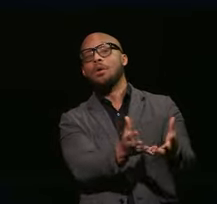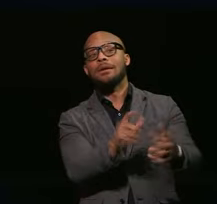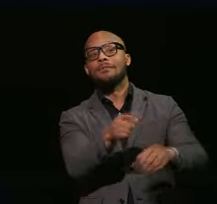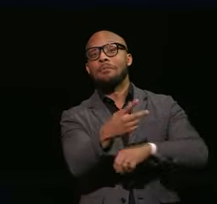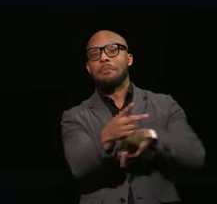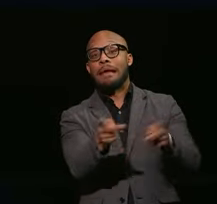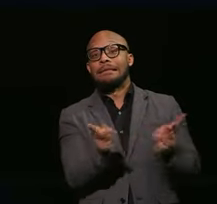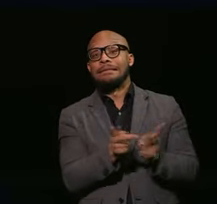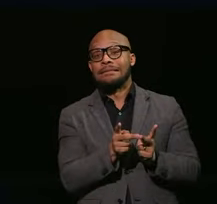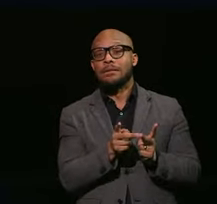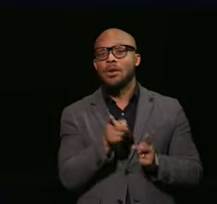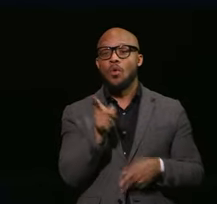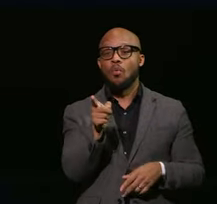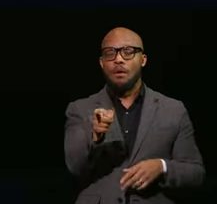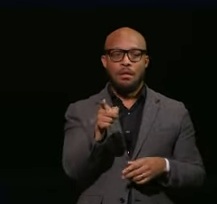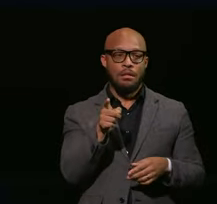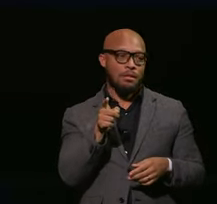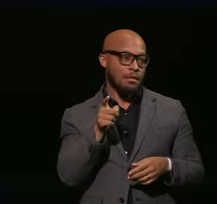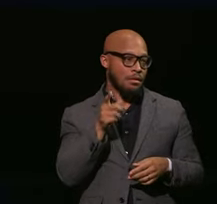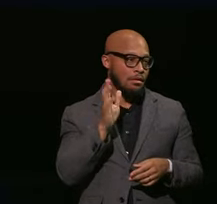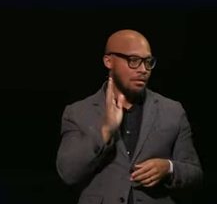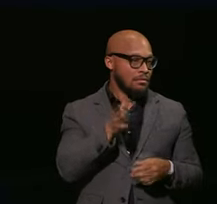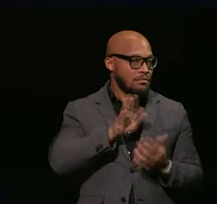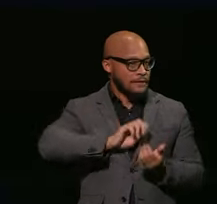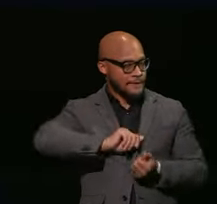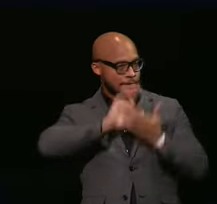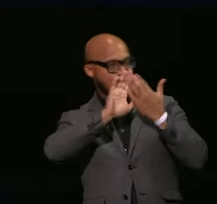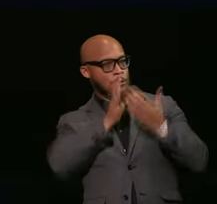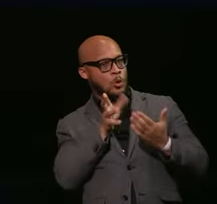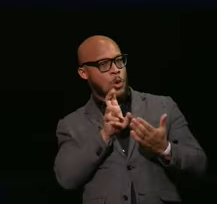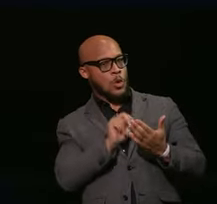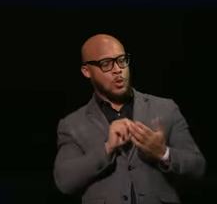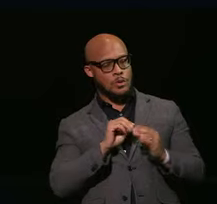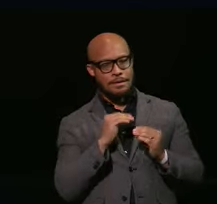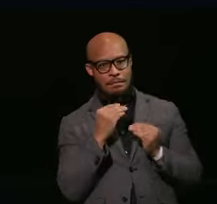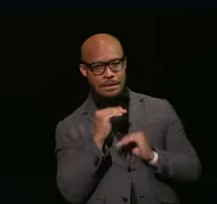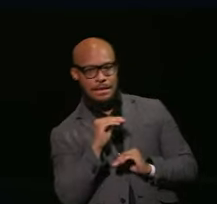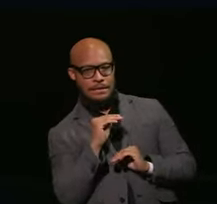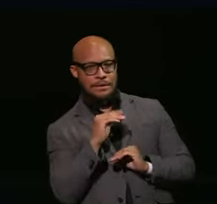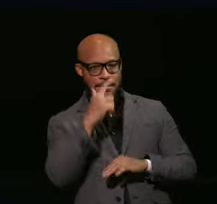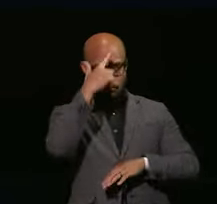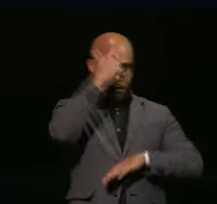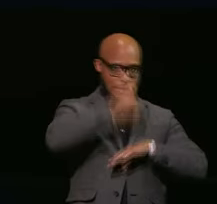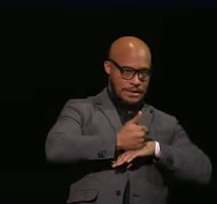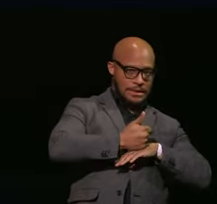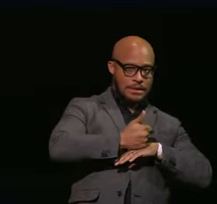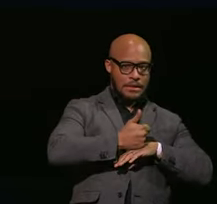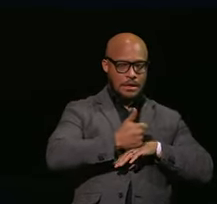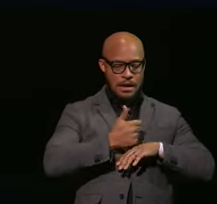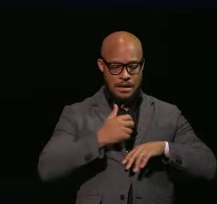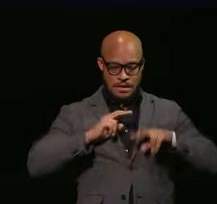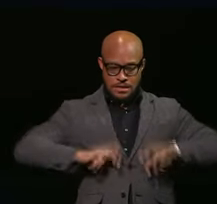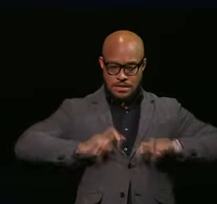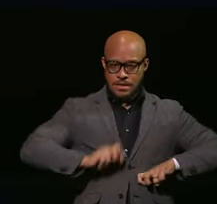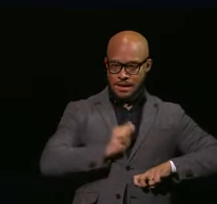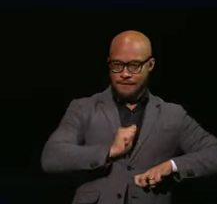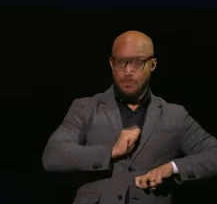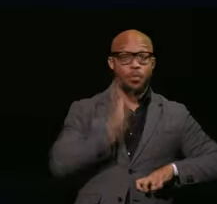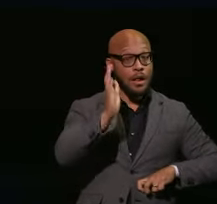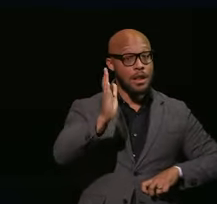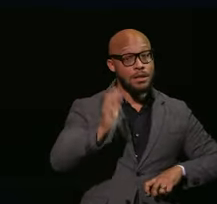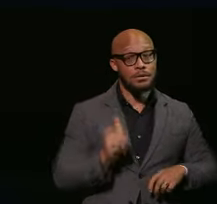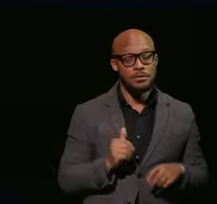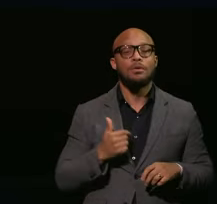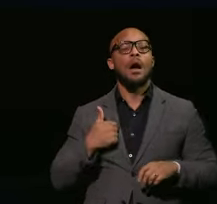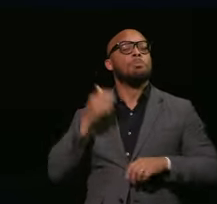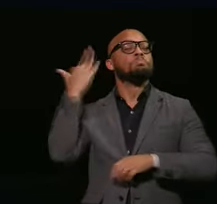your own prejudices. And so I realized over the course of several years of working and living in India